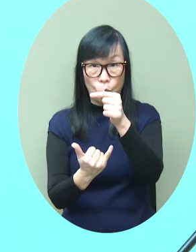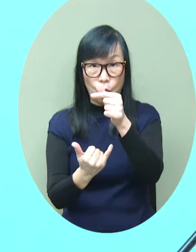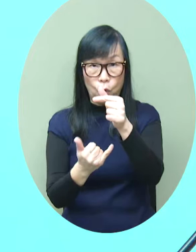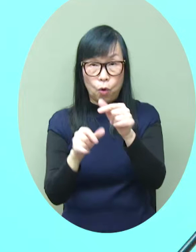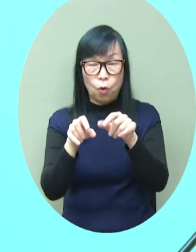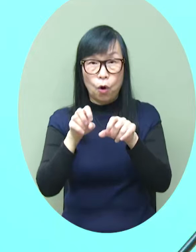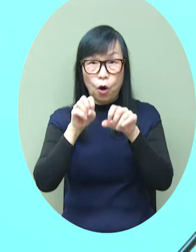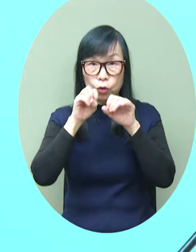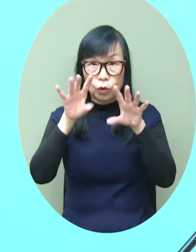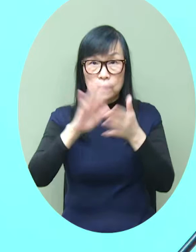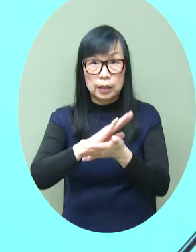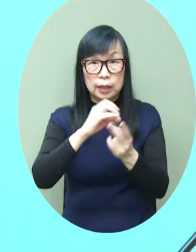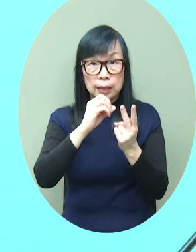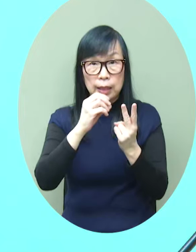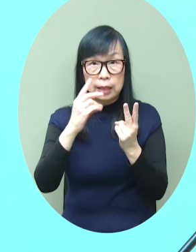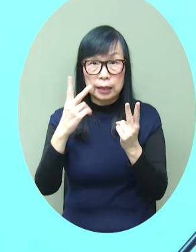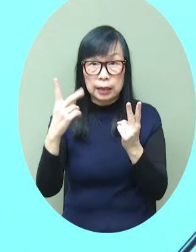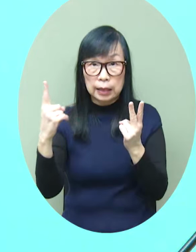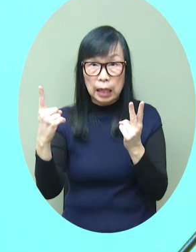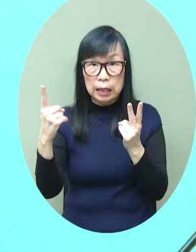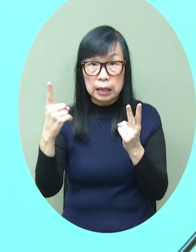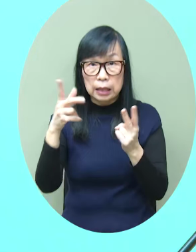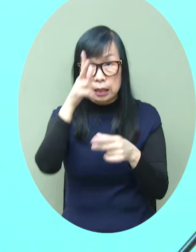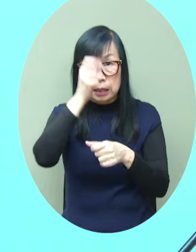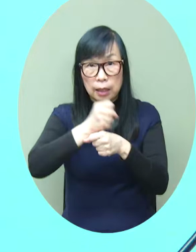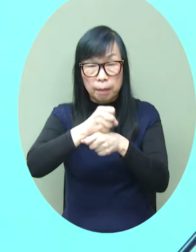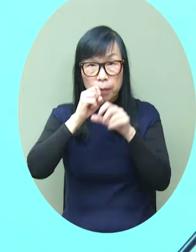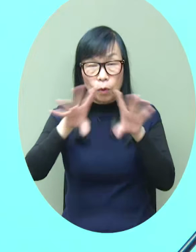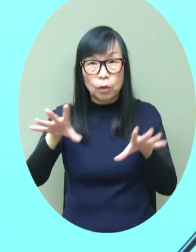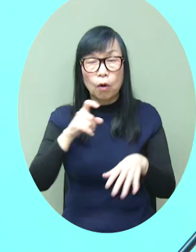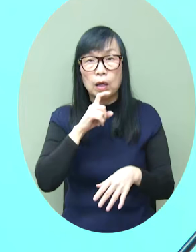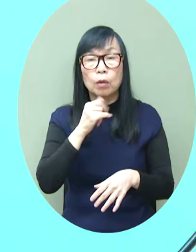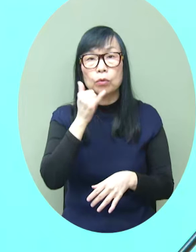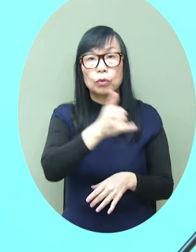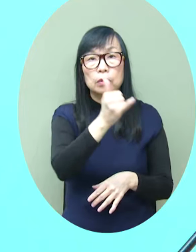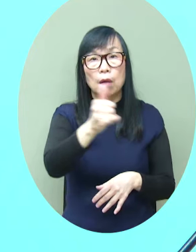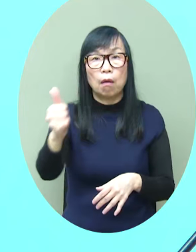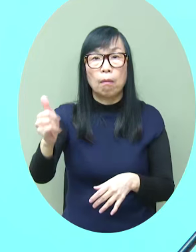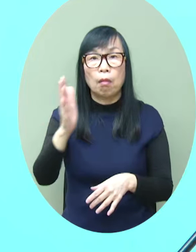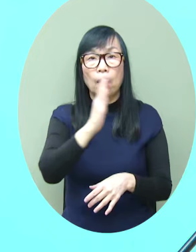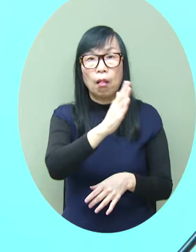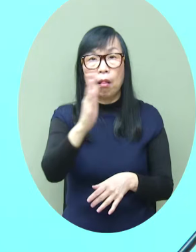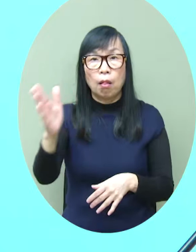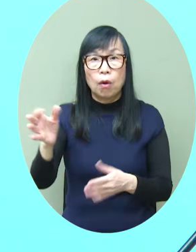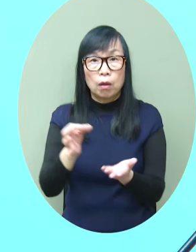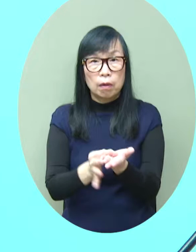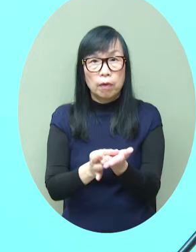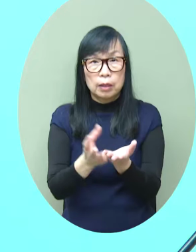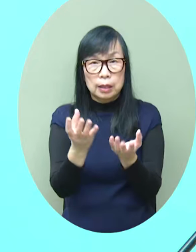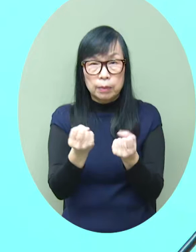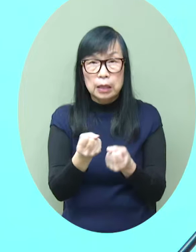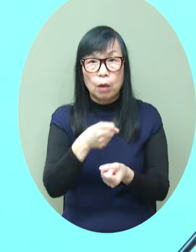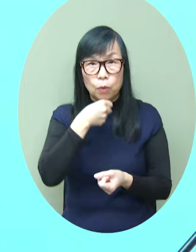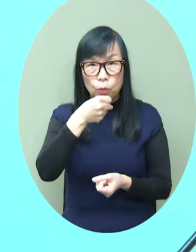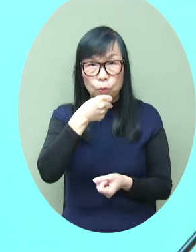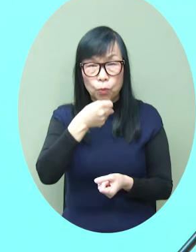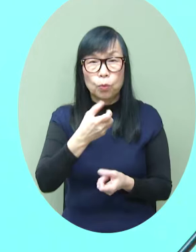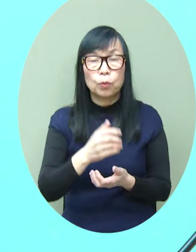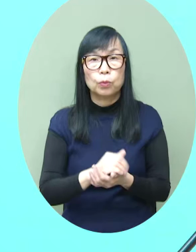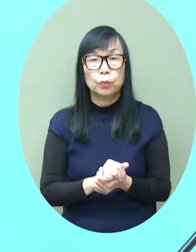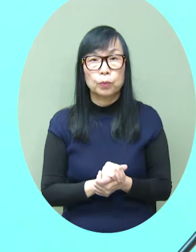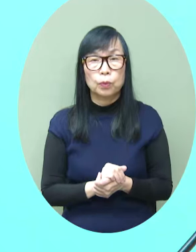many, many public occasions and taking various interviews of the media. And the recurring theme in what I